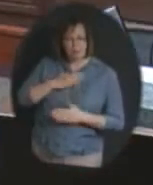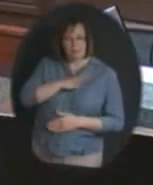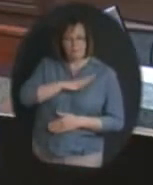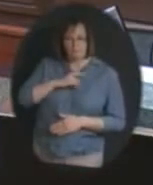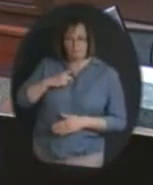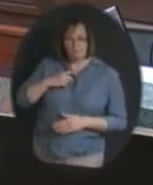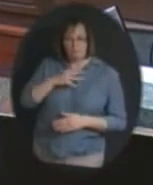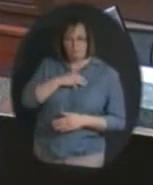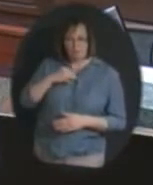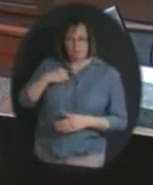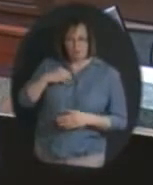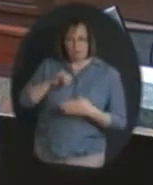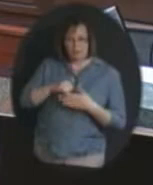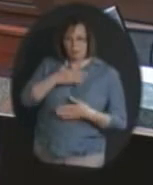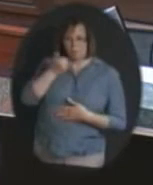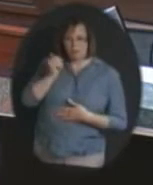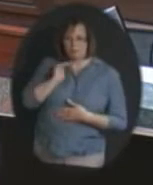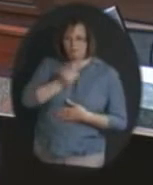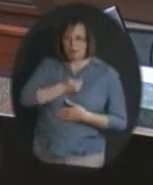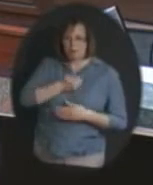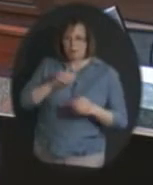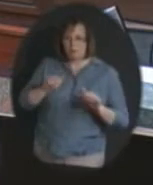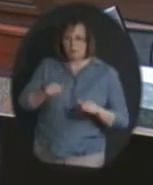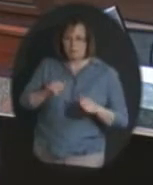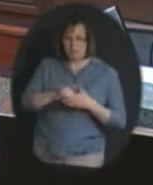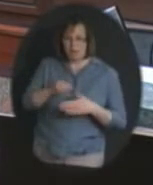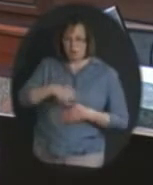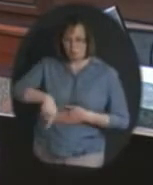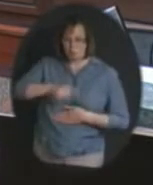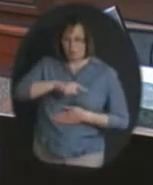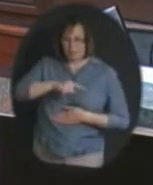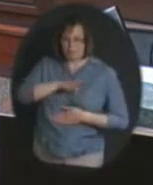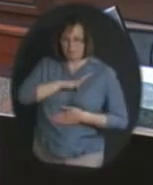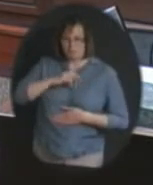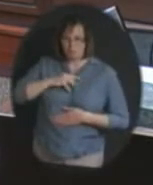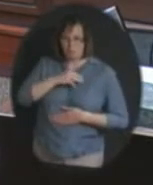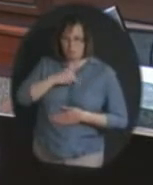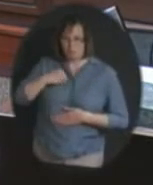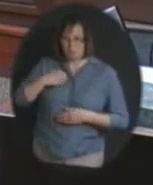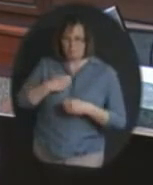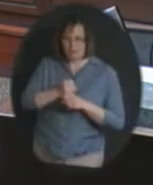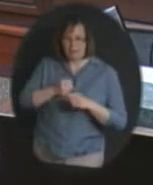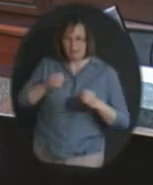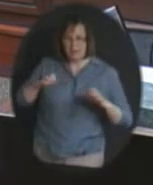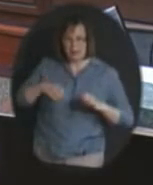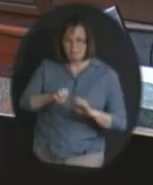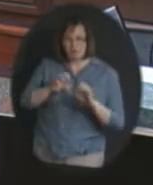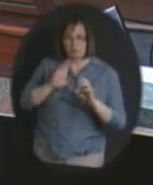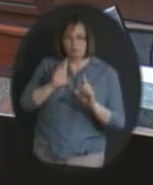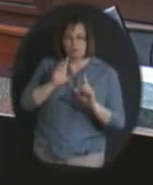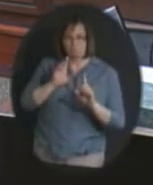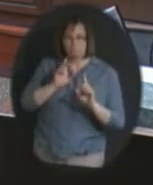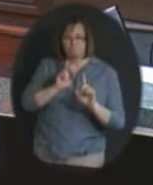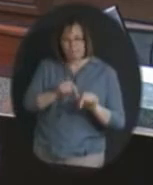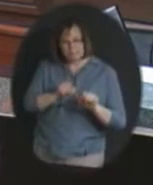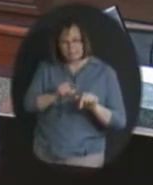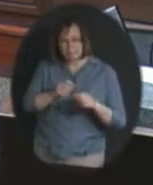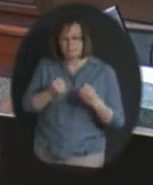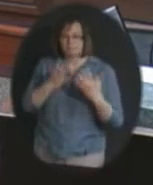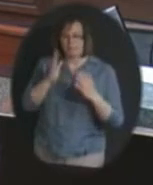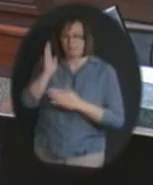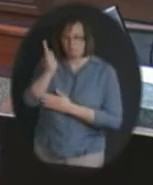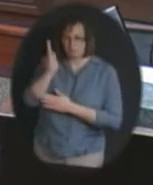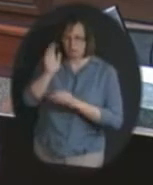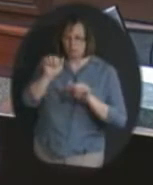members that, to the best of our ability, that we as board members make an effort to attend as many of these presentations as we can.